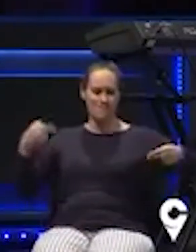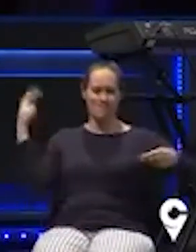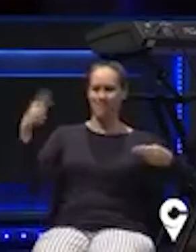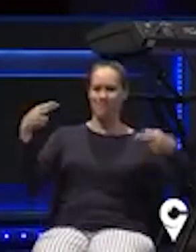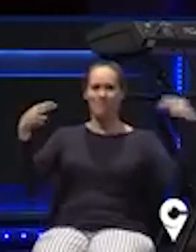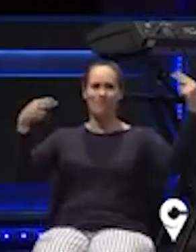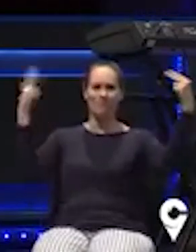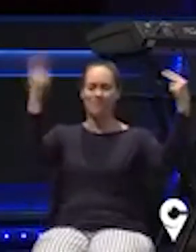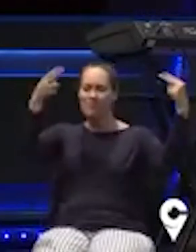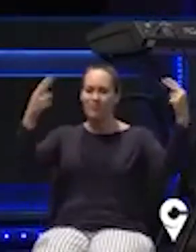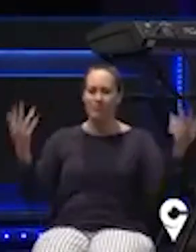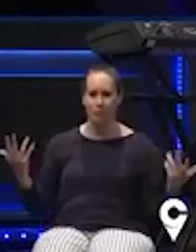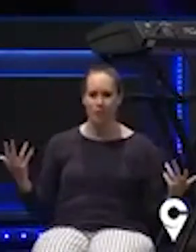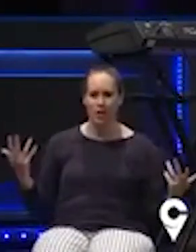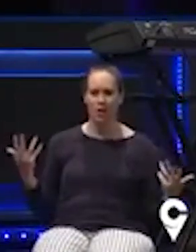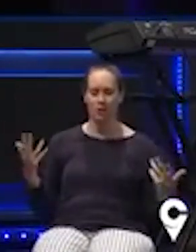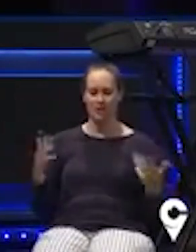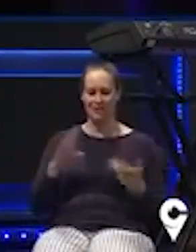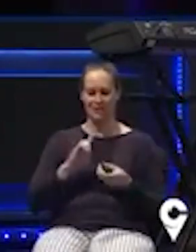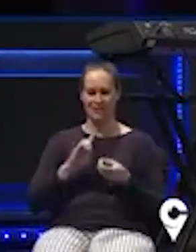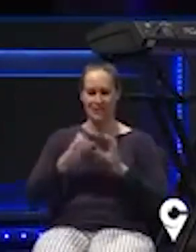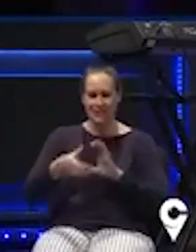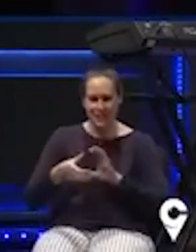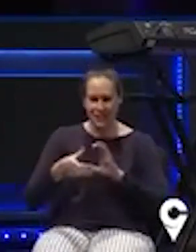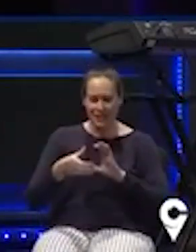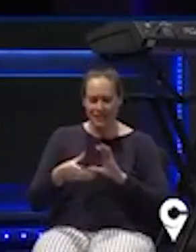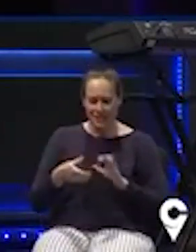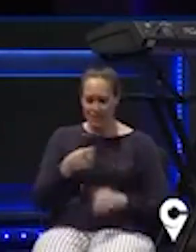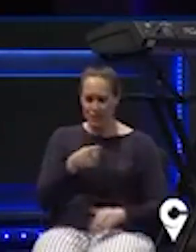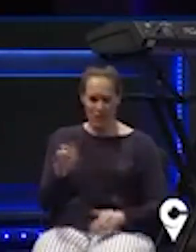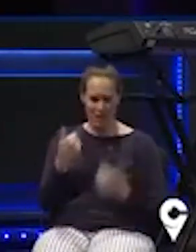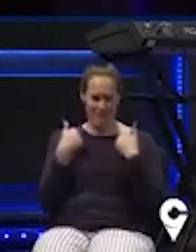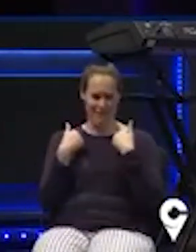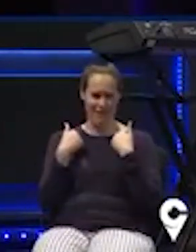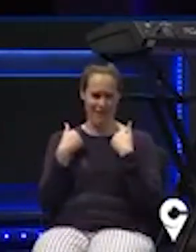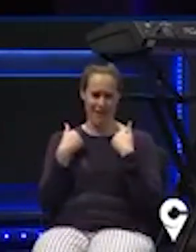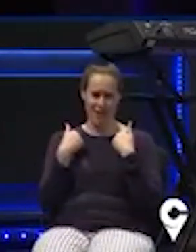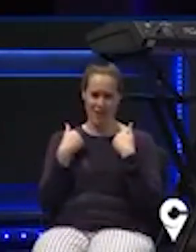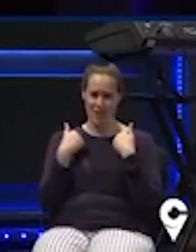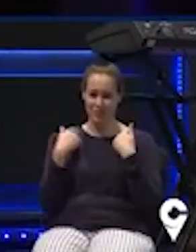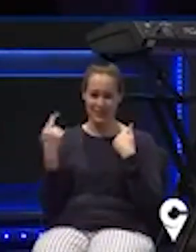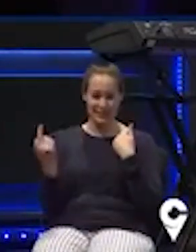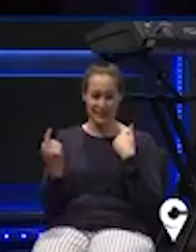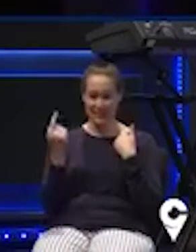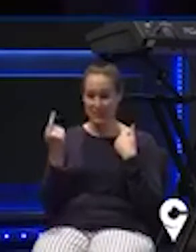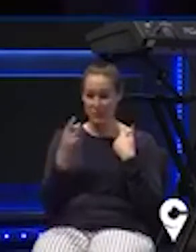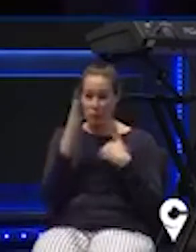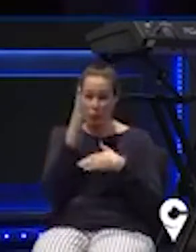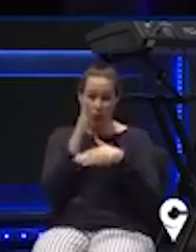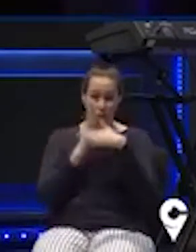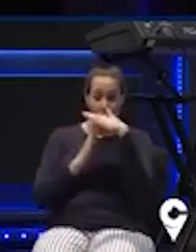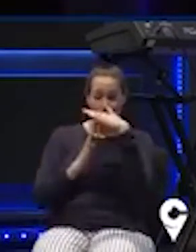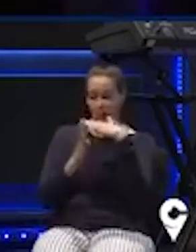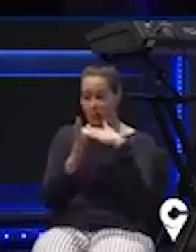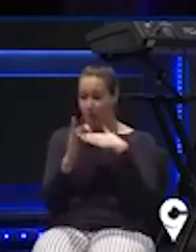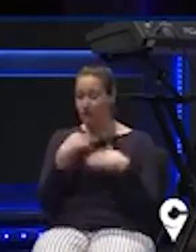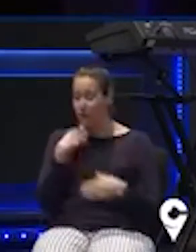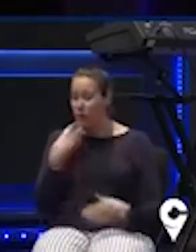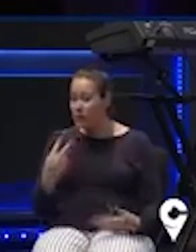wondering, somewhere in Washington, D.C., is there one rational, calm, humble voice?